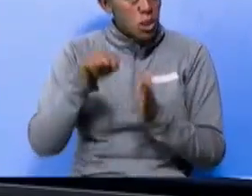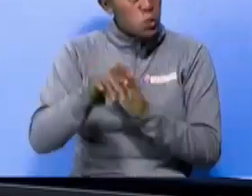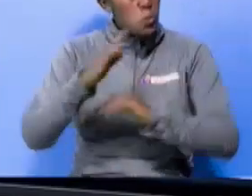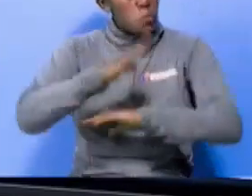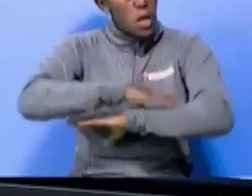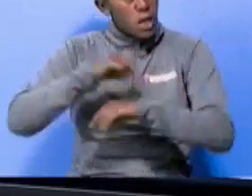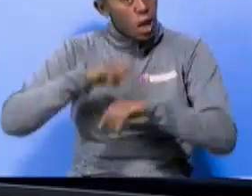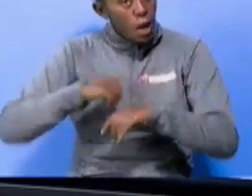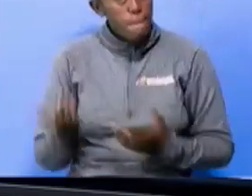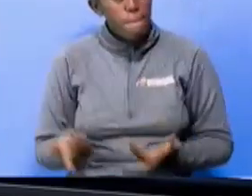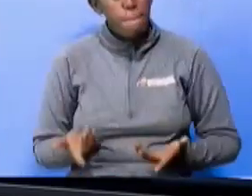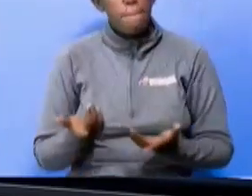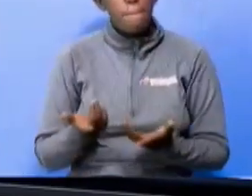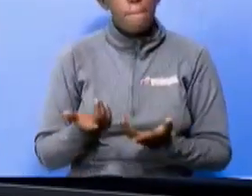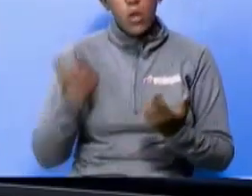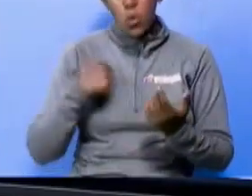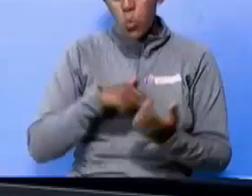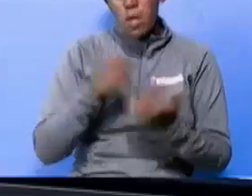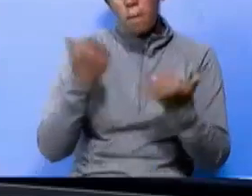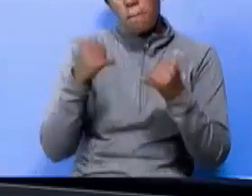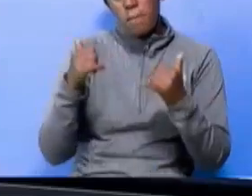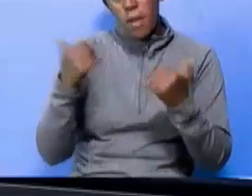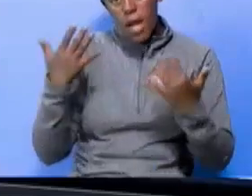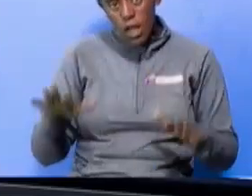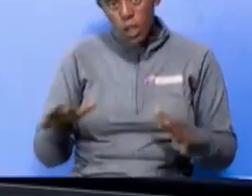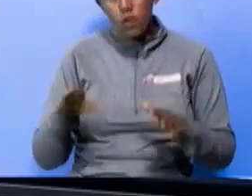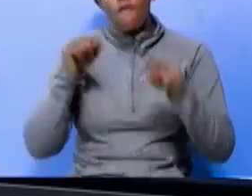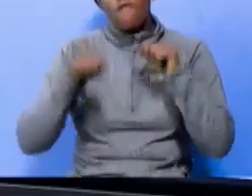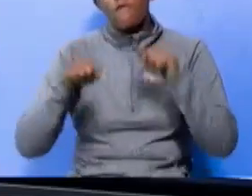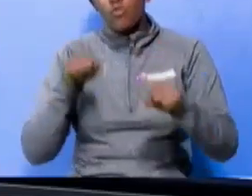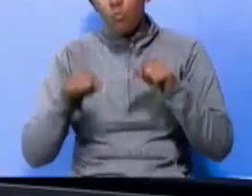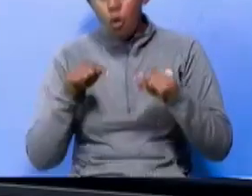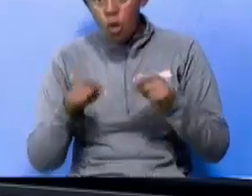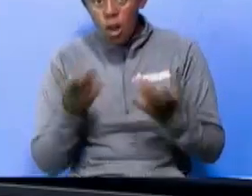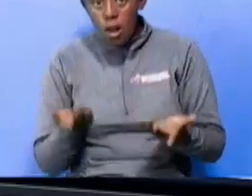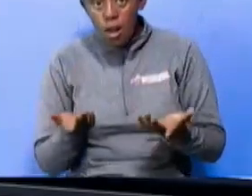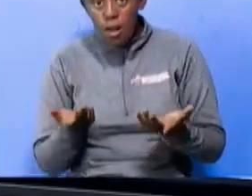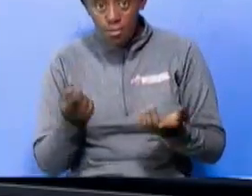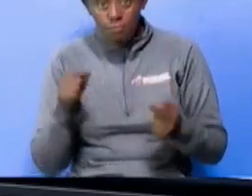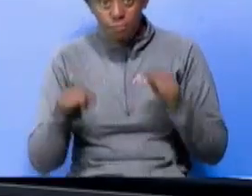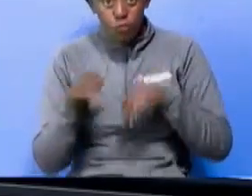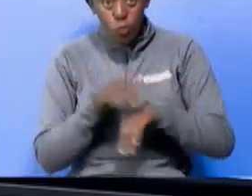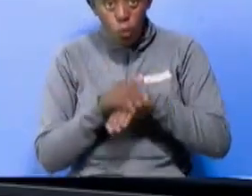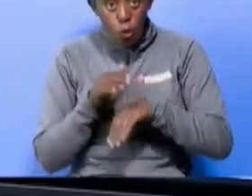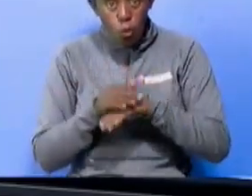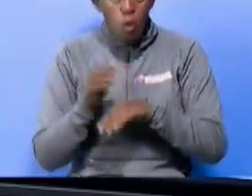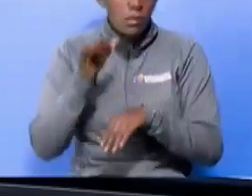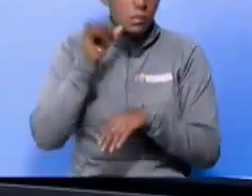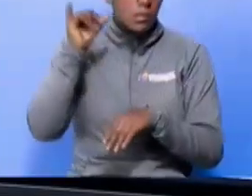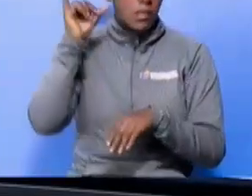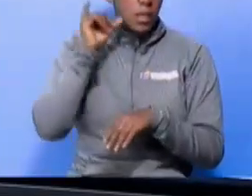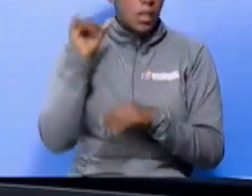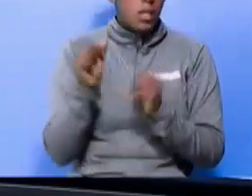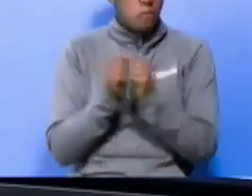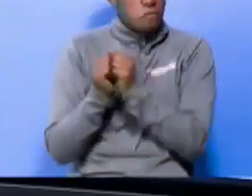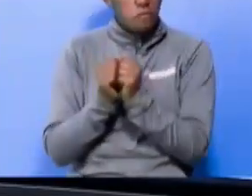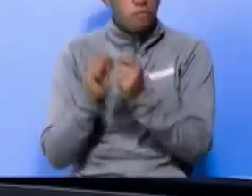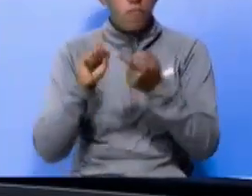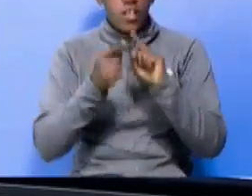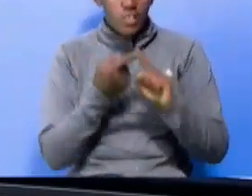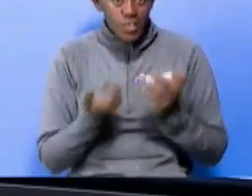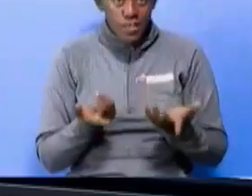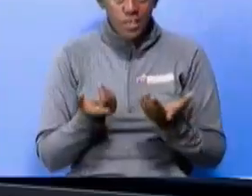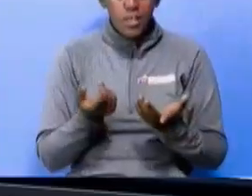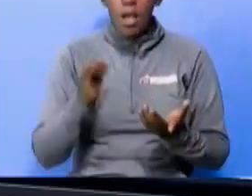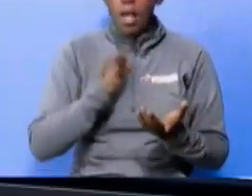time? We played football with our friends yesterday. I